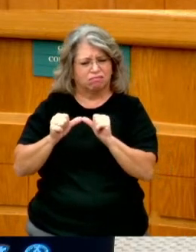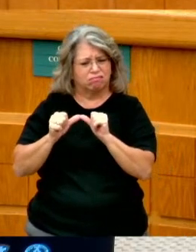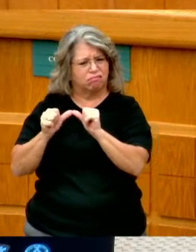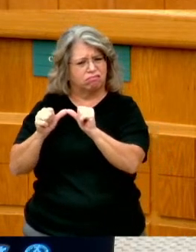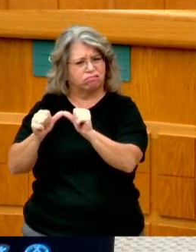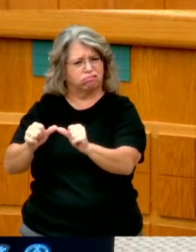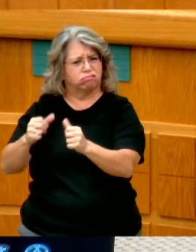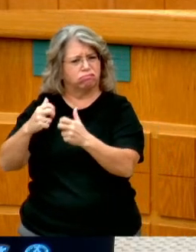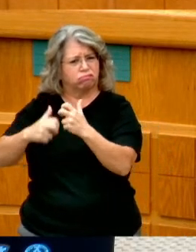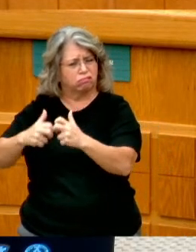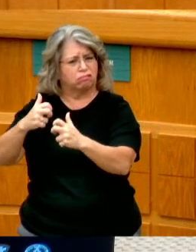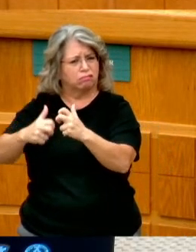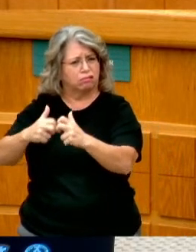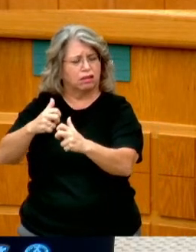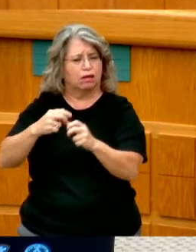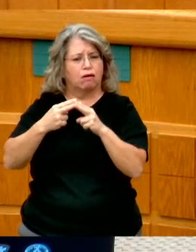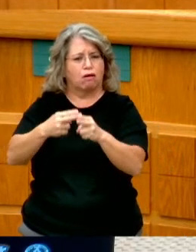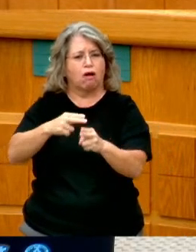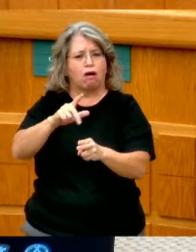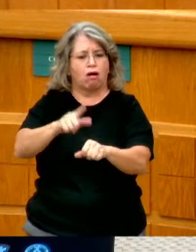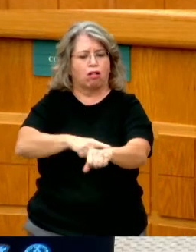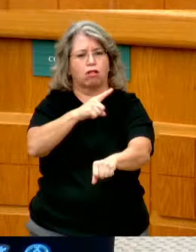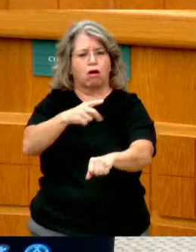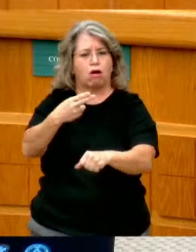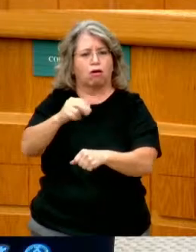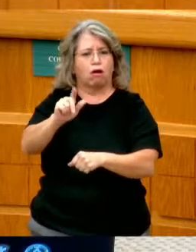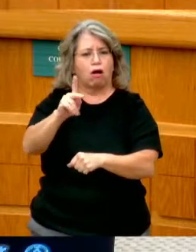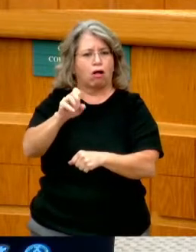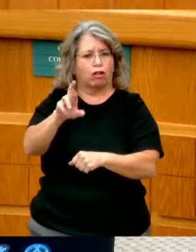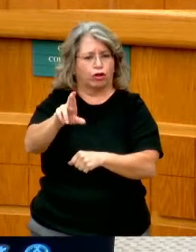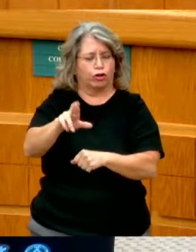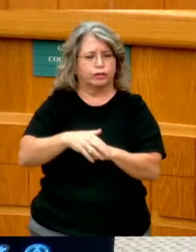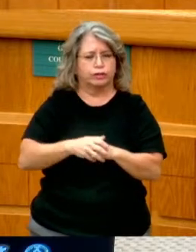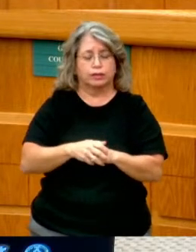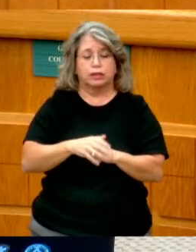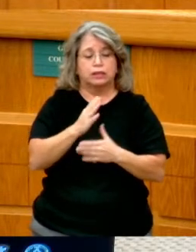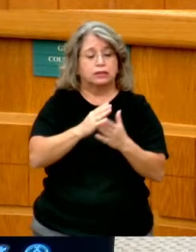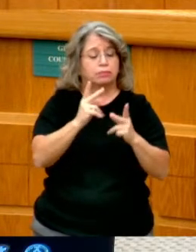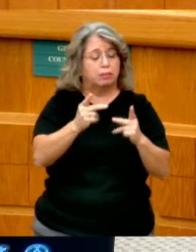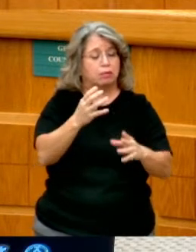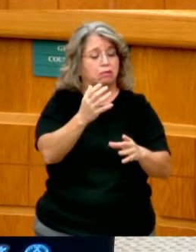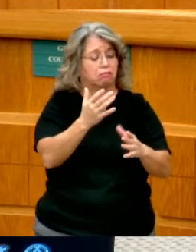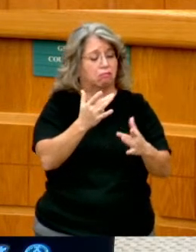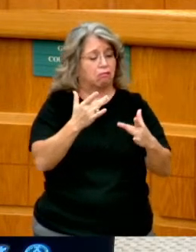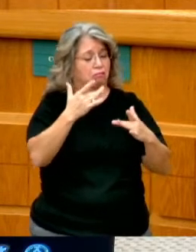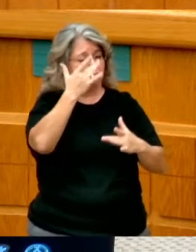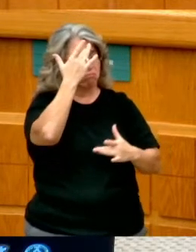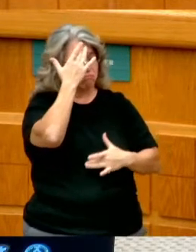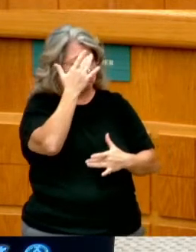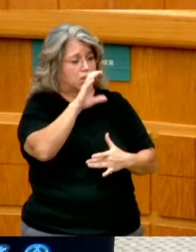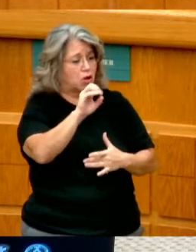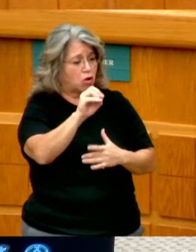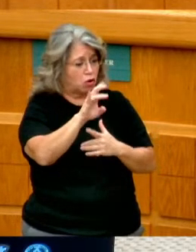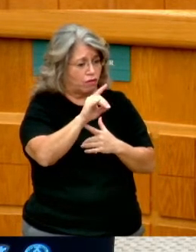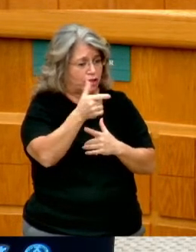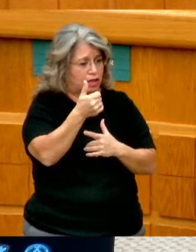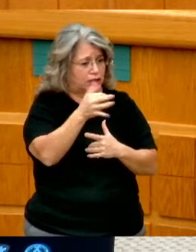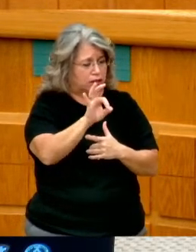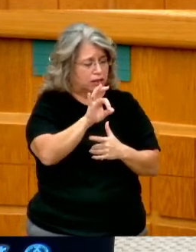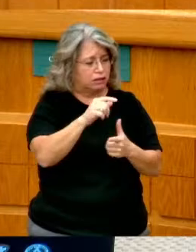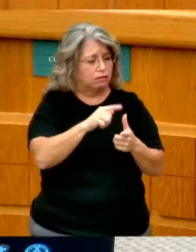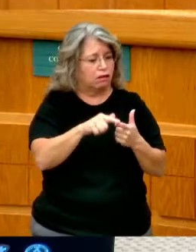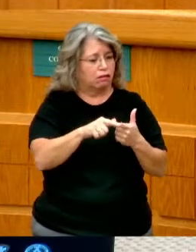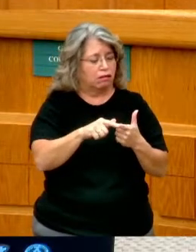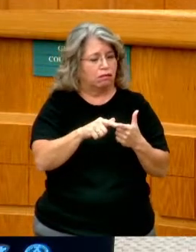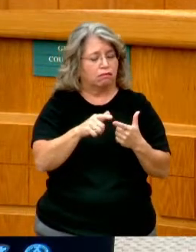COVID-19 and for weeks, and sometimes even months, and sometimes even longer, continue to feel run down